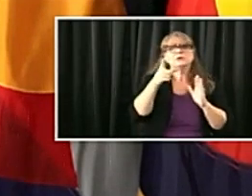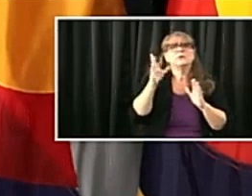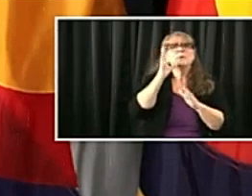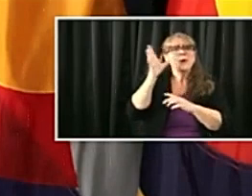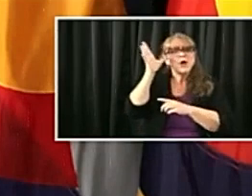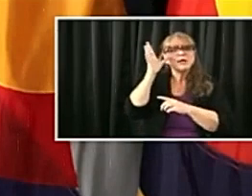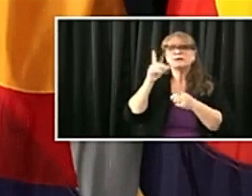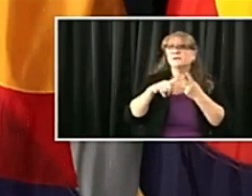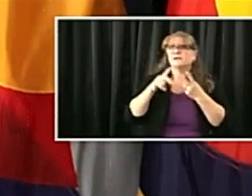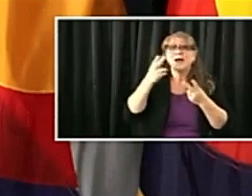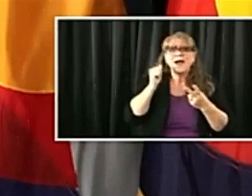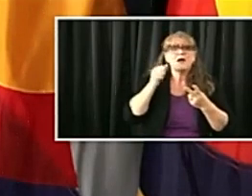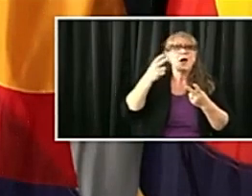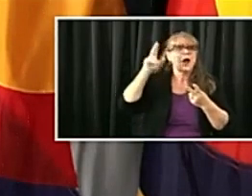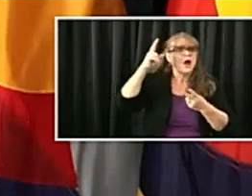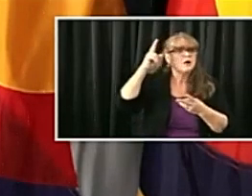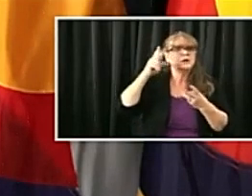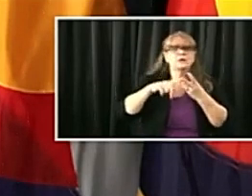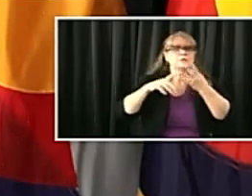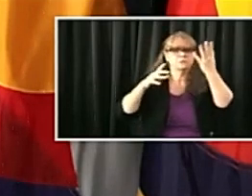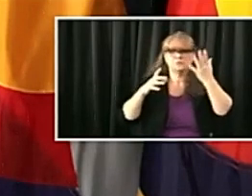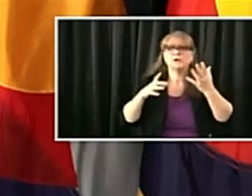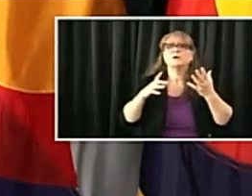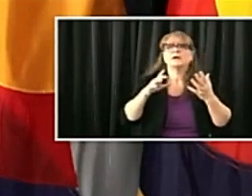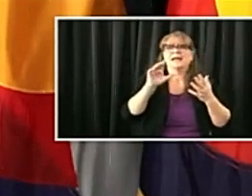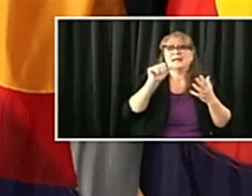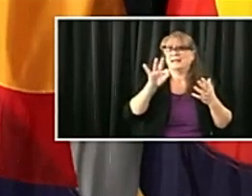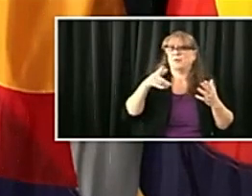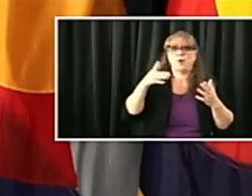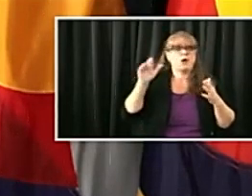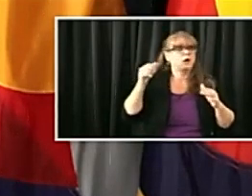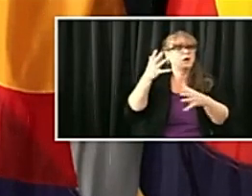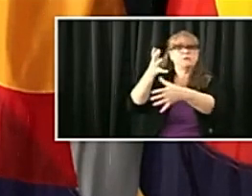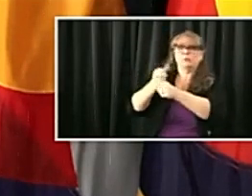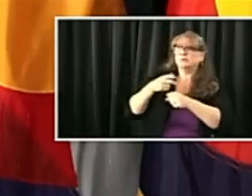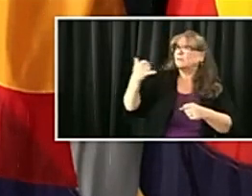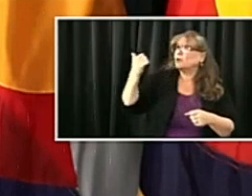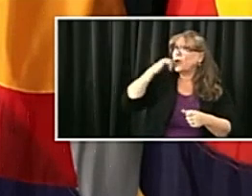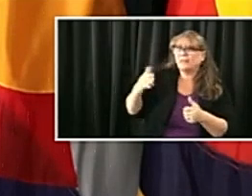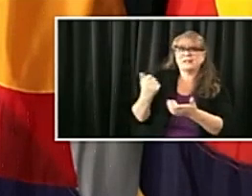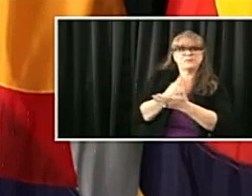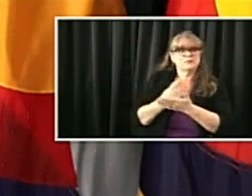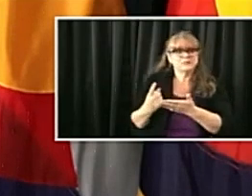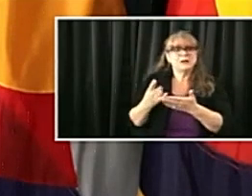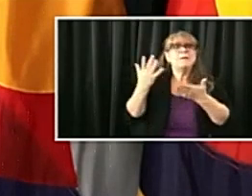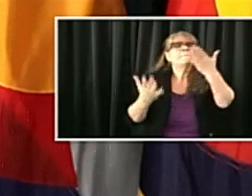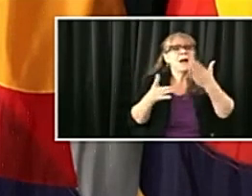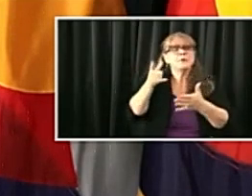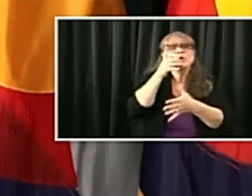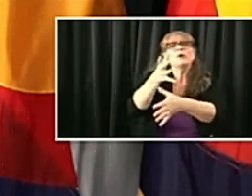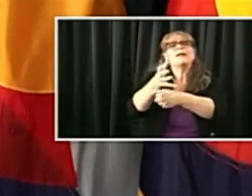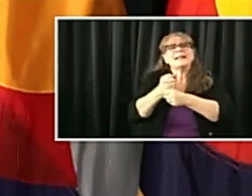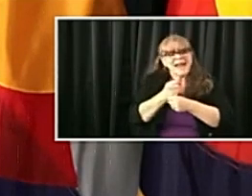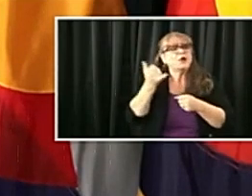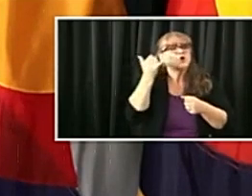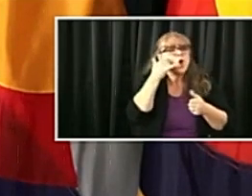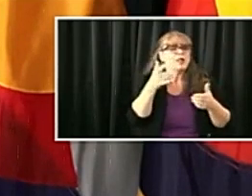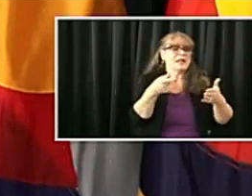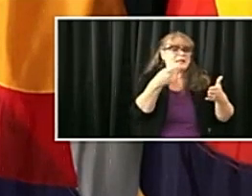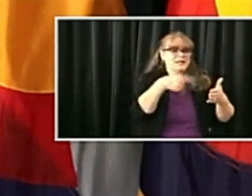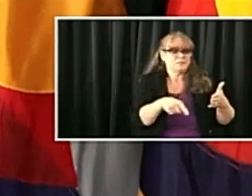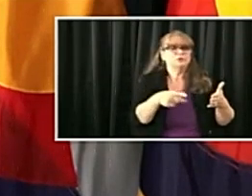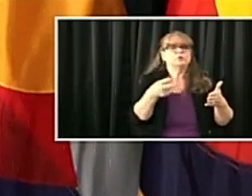very likely to be called up next week or the week after. We really expect that most of the 70 and up in the next few weeks, with the supply we have, will have